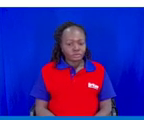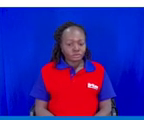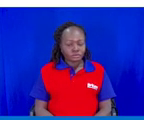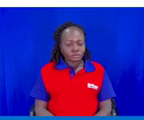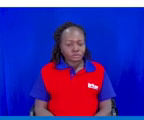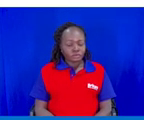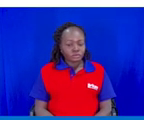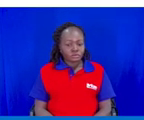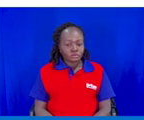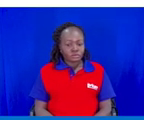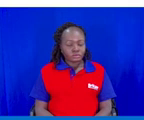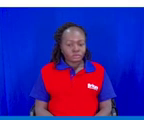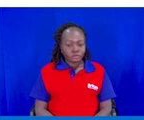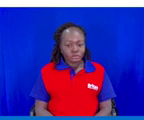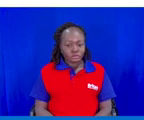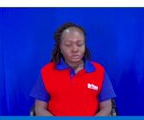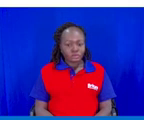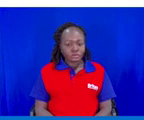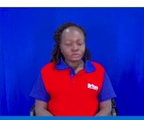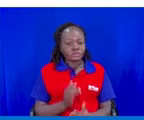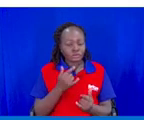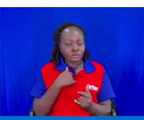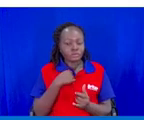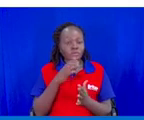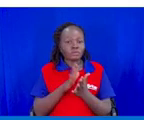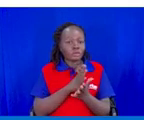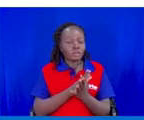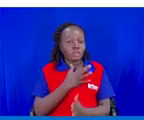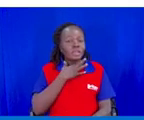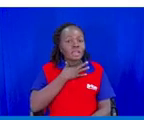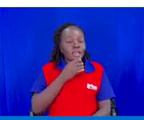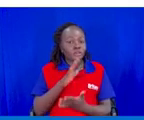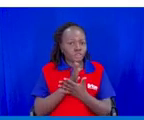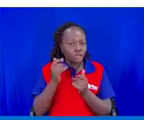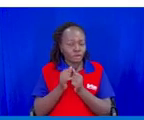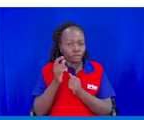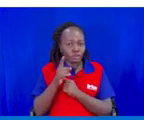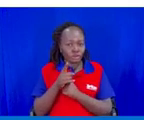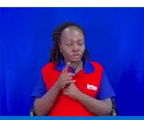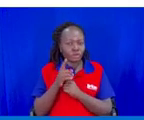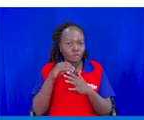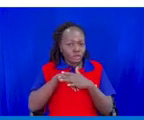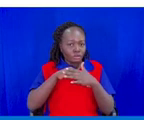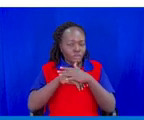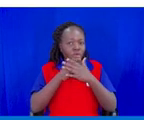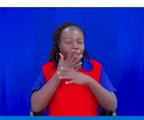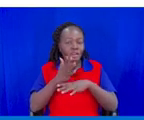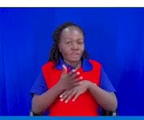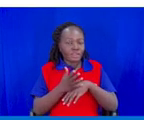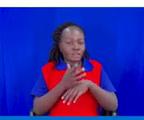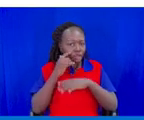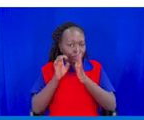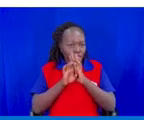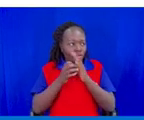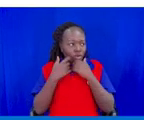Now, unit holders, I'll quickly would like to share with you investment advice. So, for instance, you have